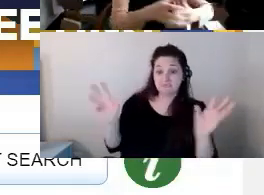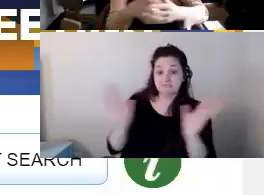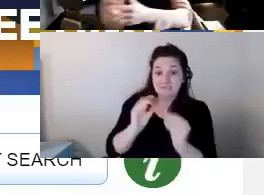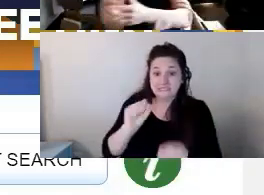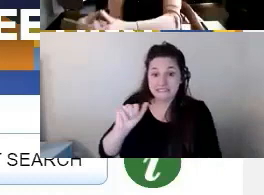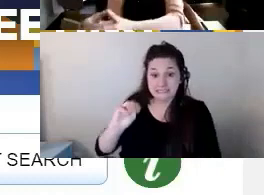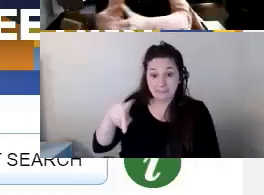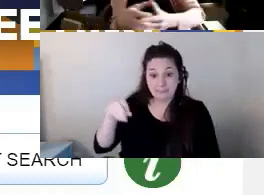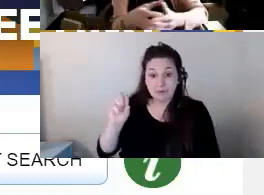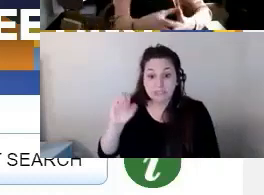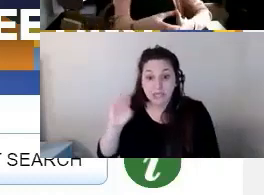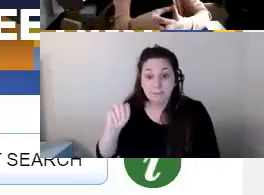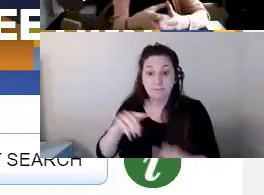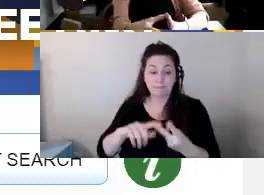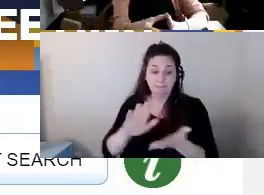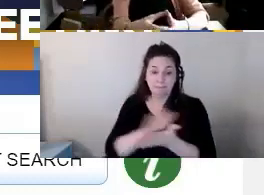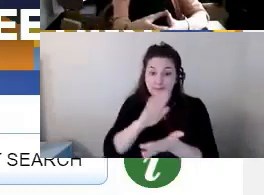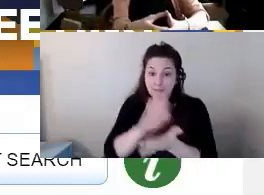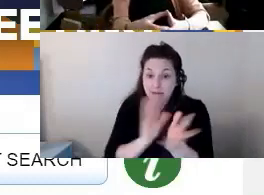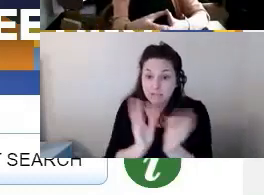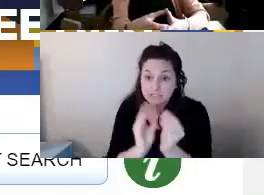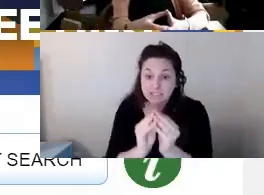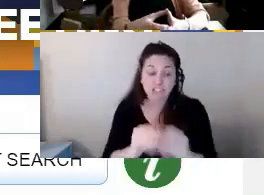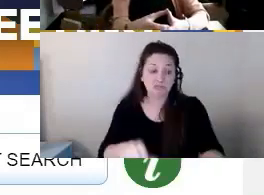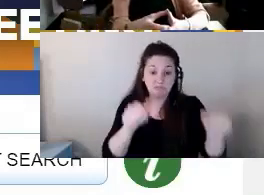session, or a poster session,